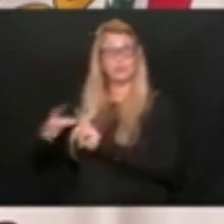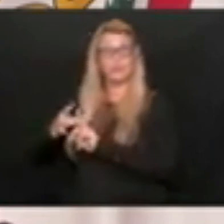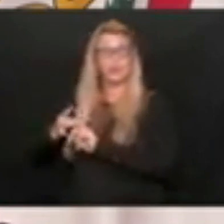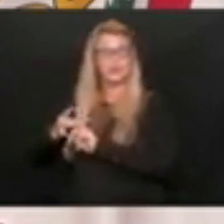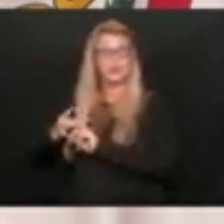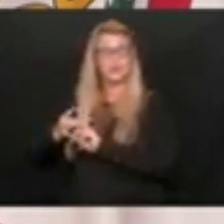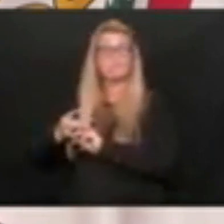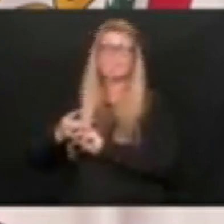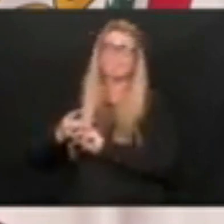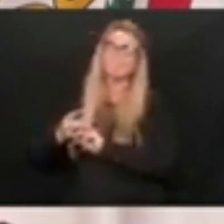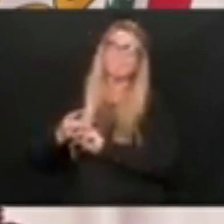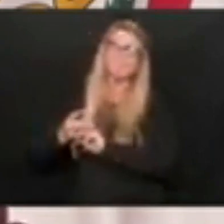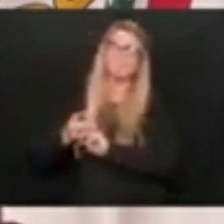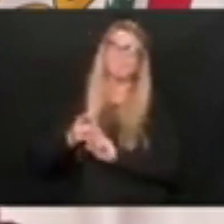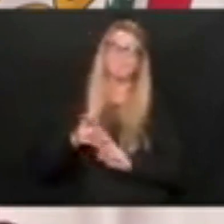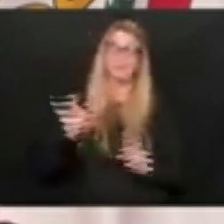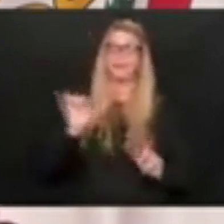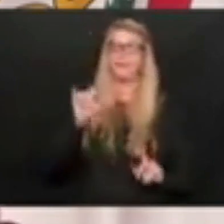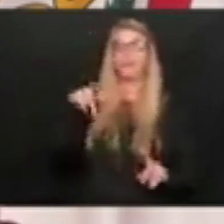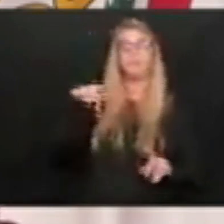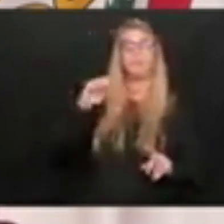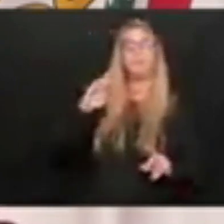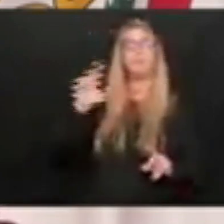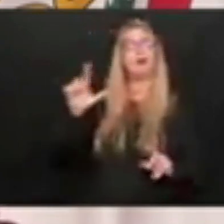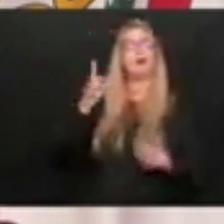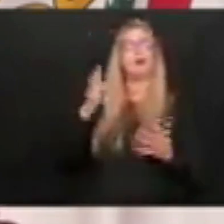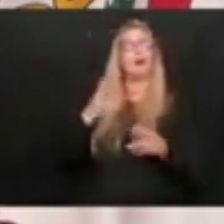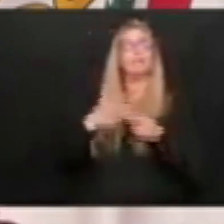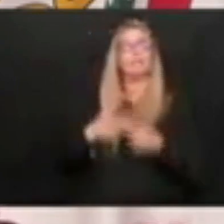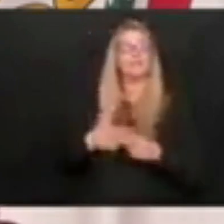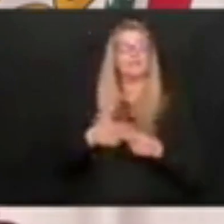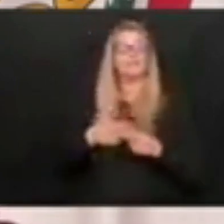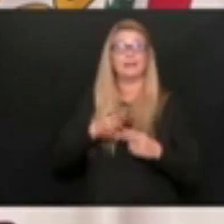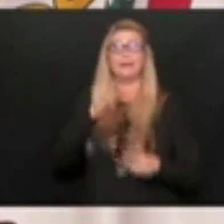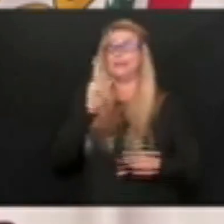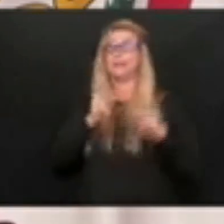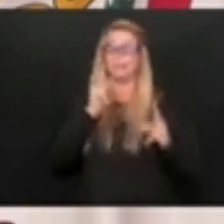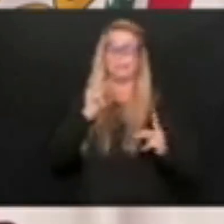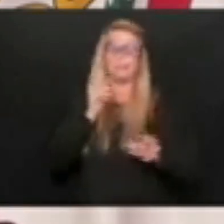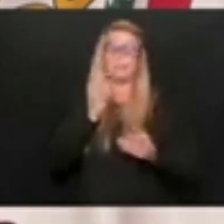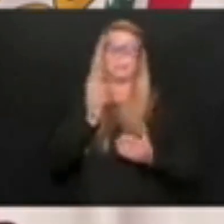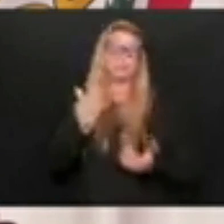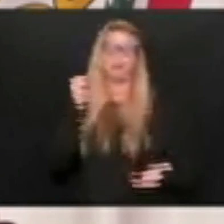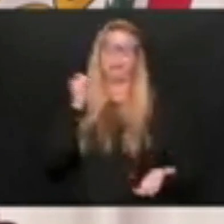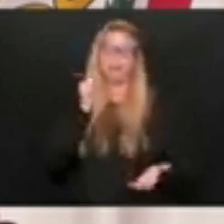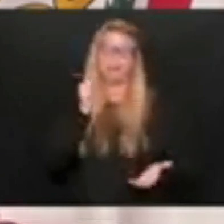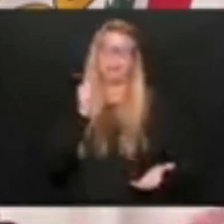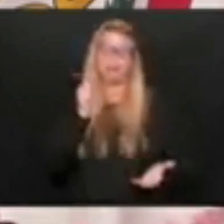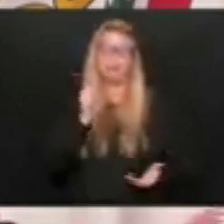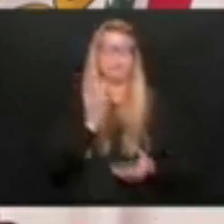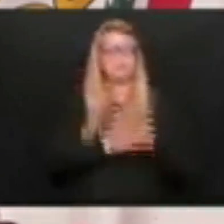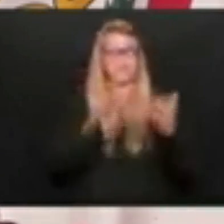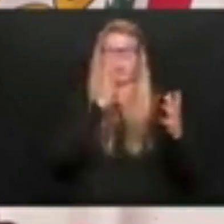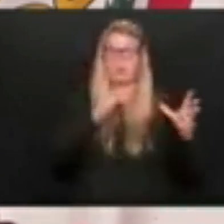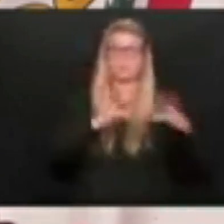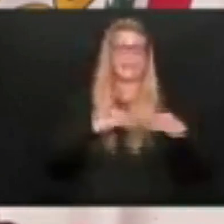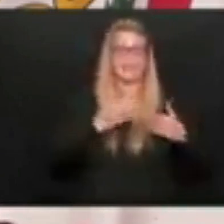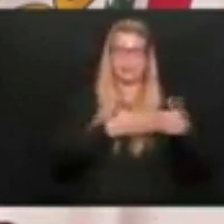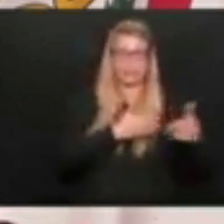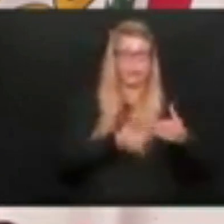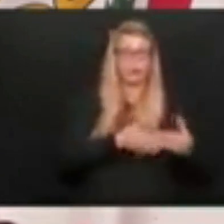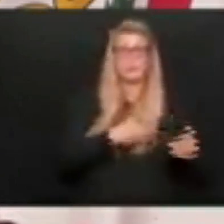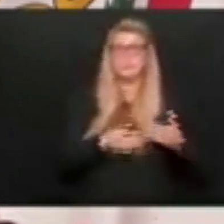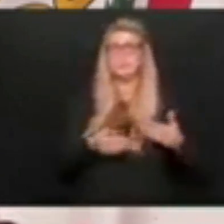just what Paul said earlier, some people just aren't going to take it no matter what. Some people are afraid of the side